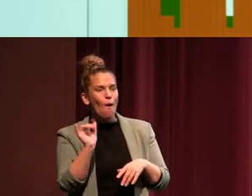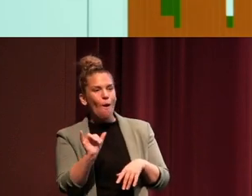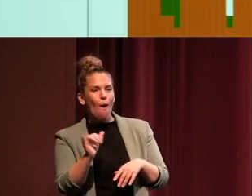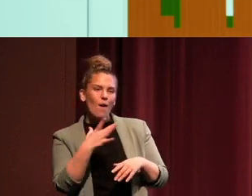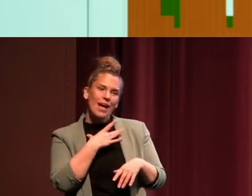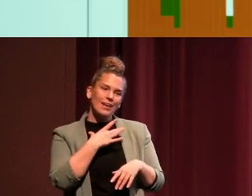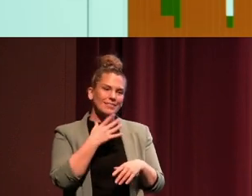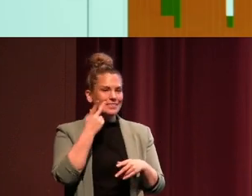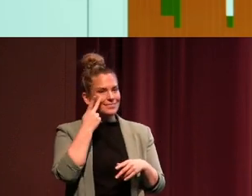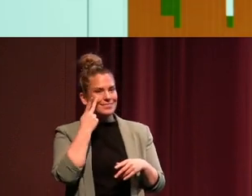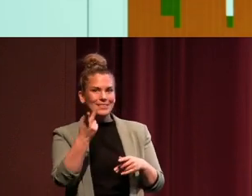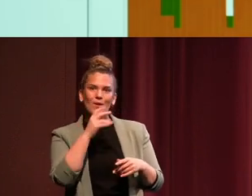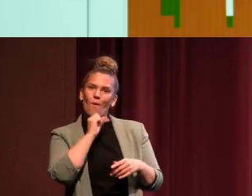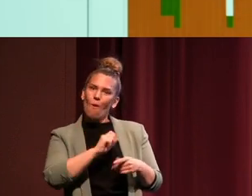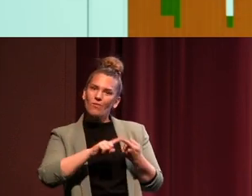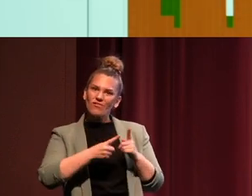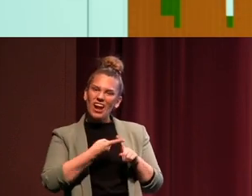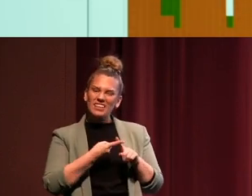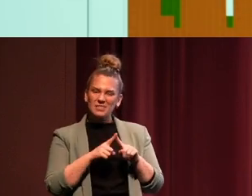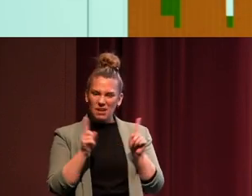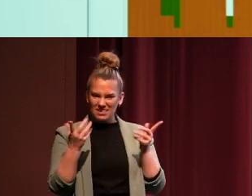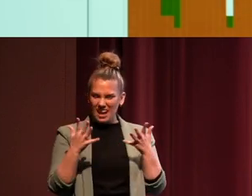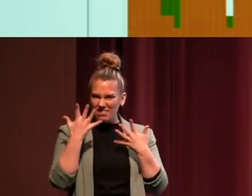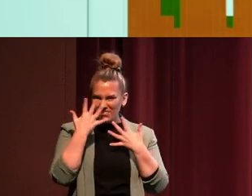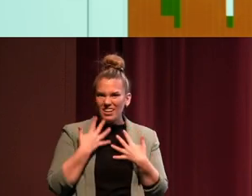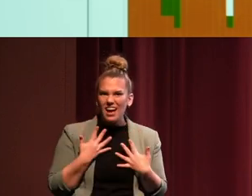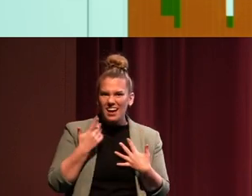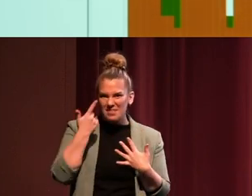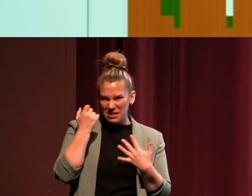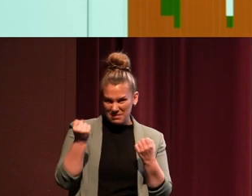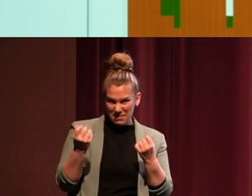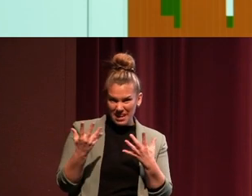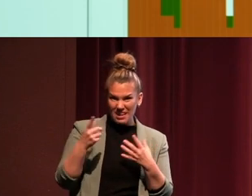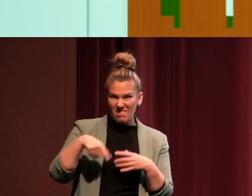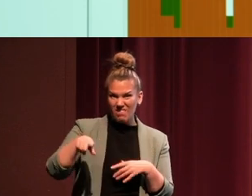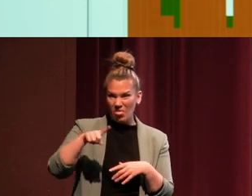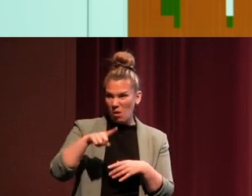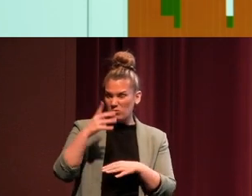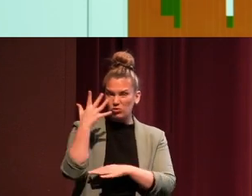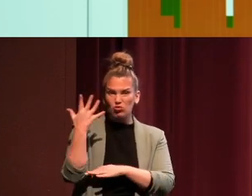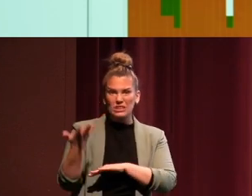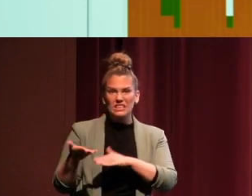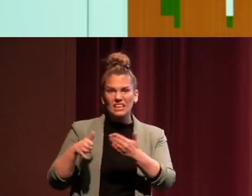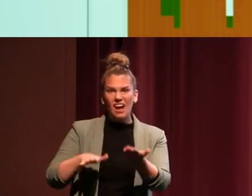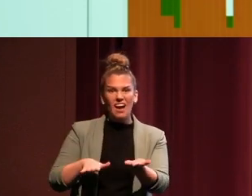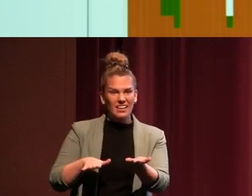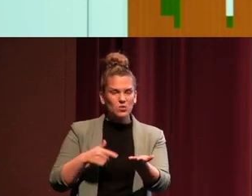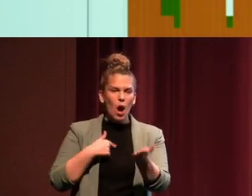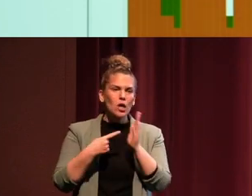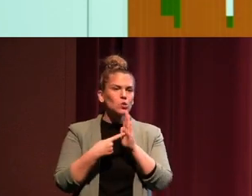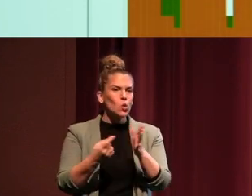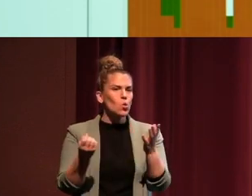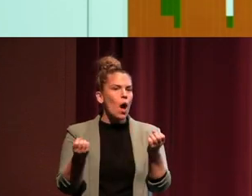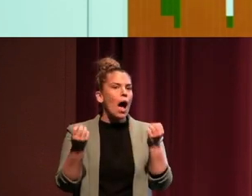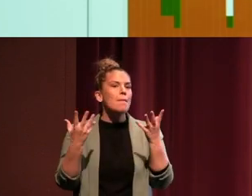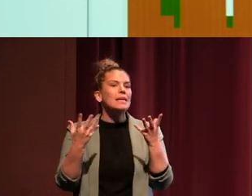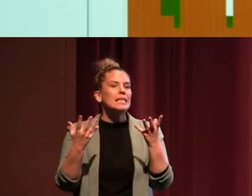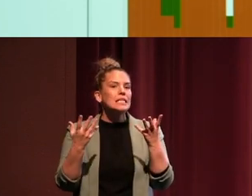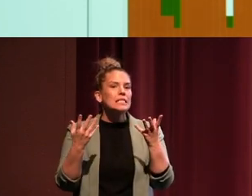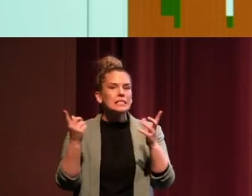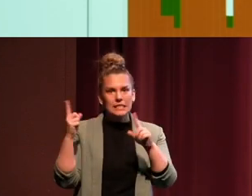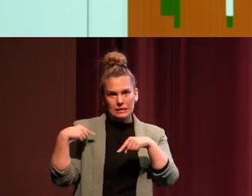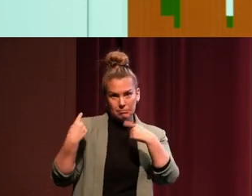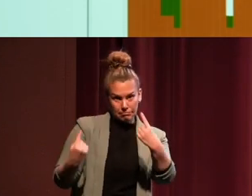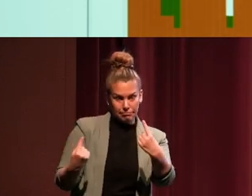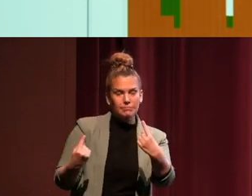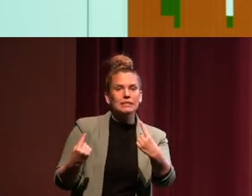It was kind of sad because many of them had died. So what I'm going to do now is show you how many of these have died in the